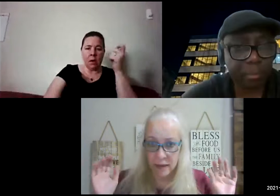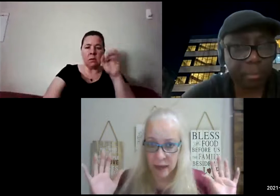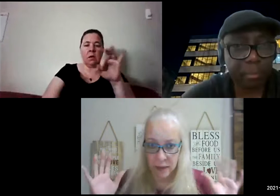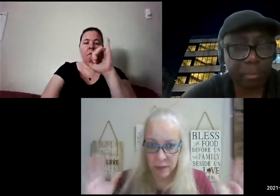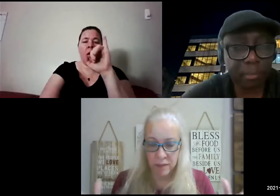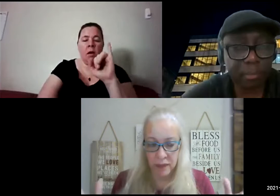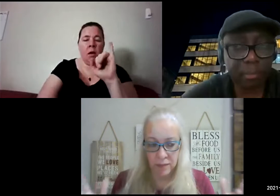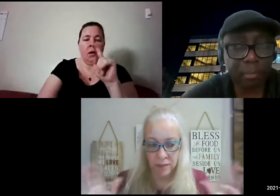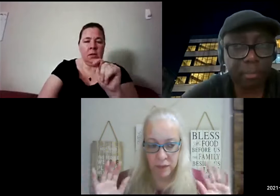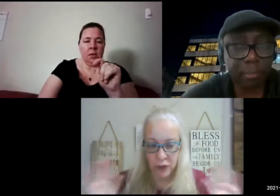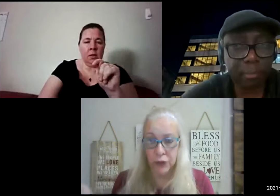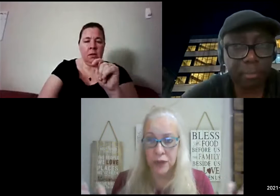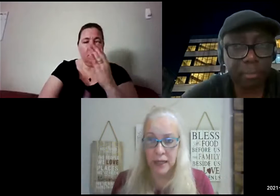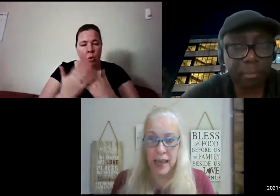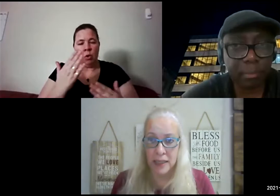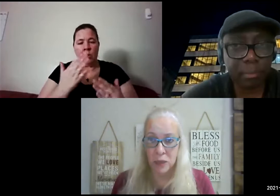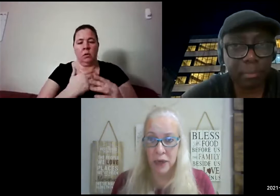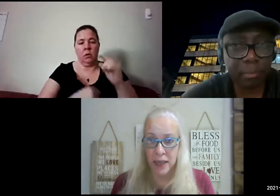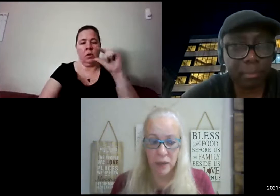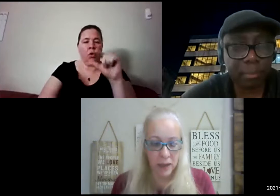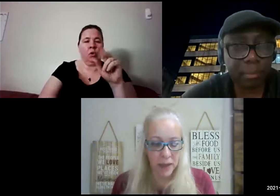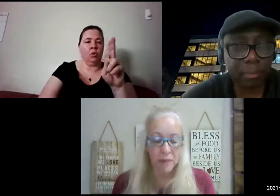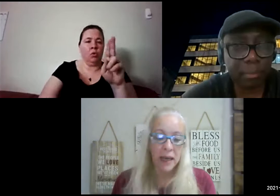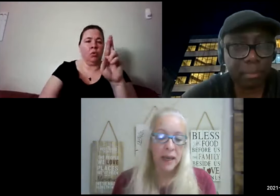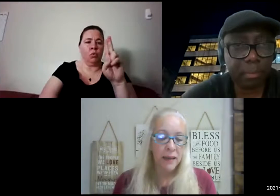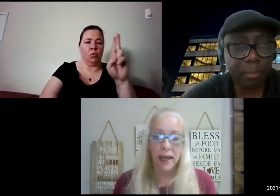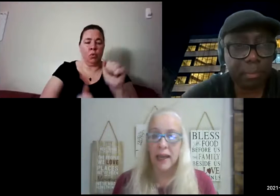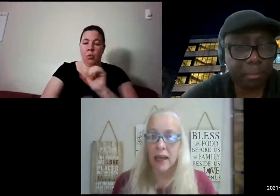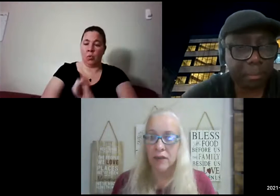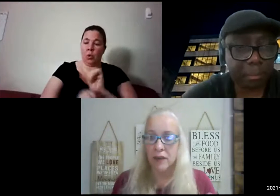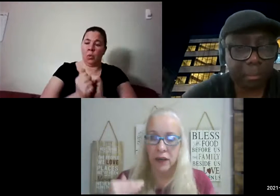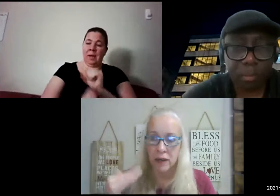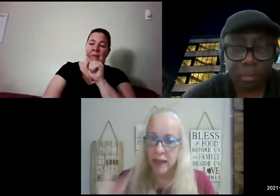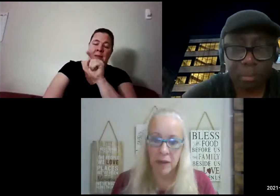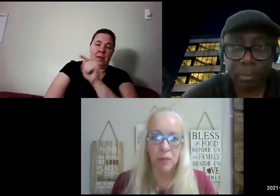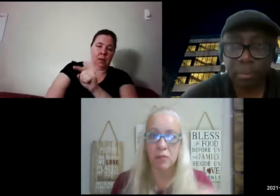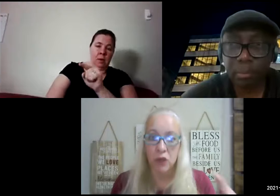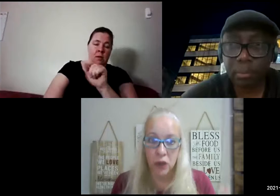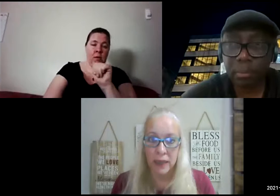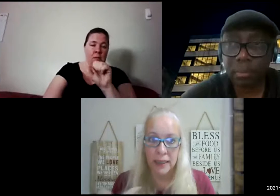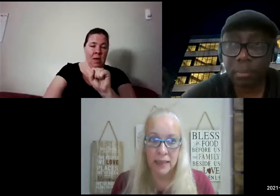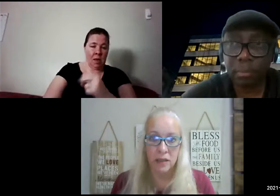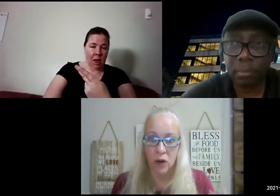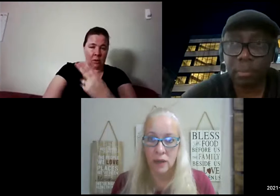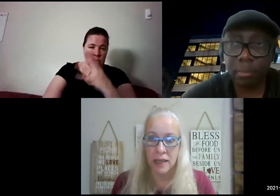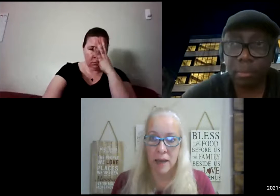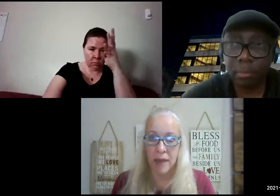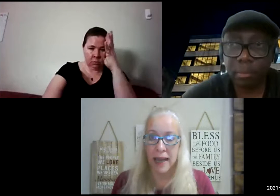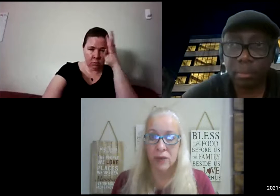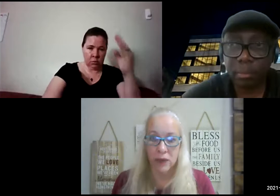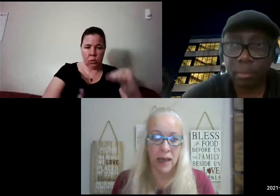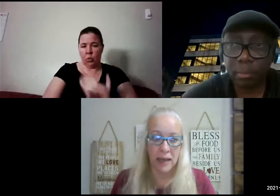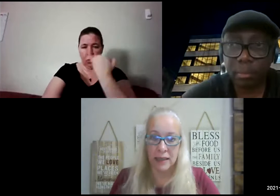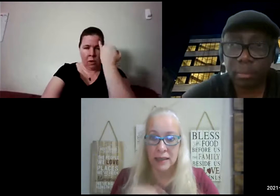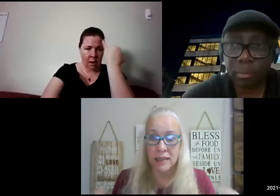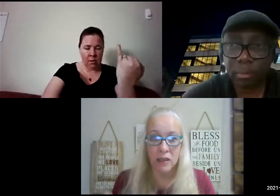IT gurus that he has working with him. They have, you know, come up with new ideas the whole time